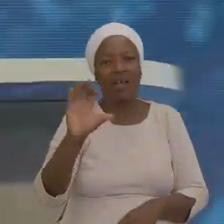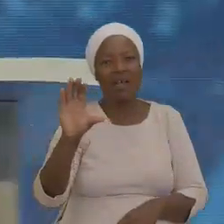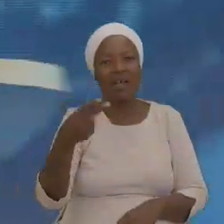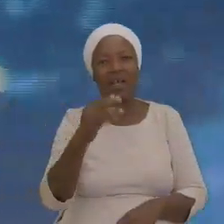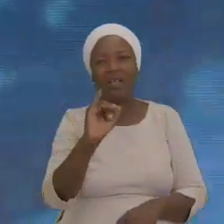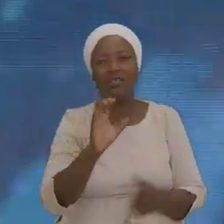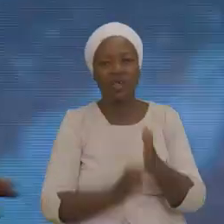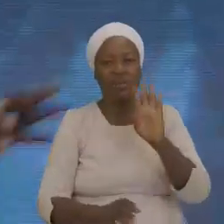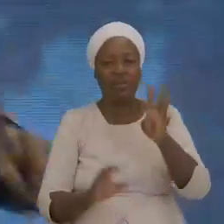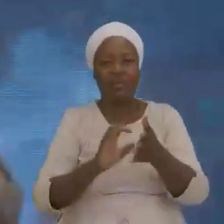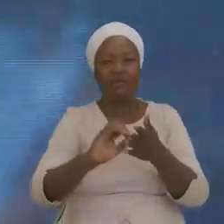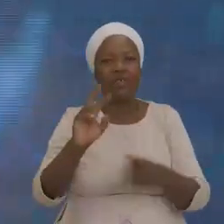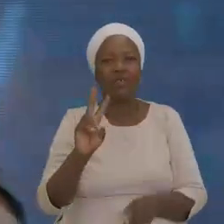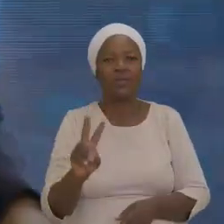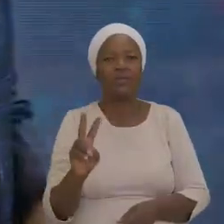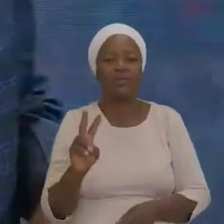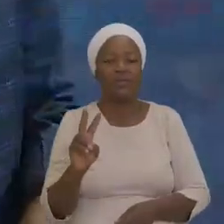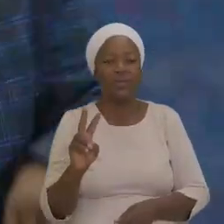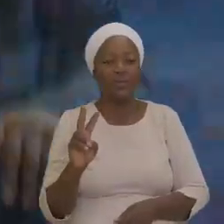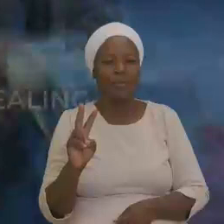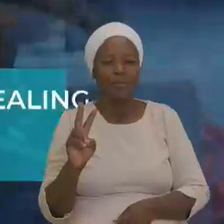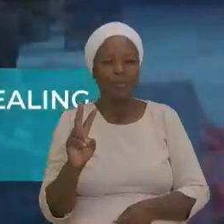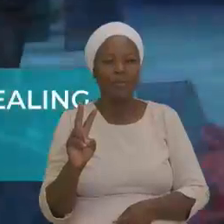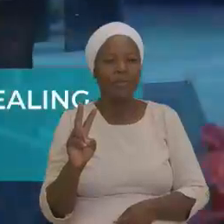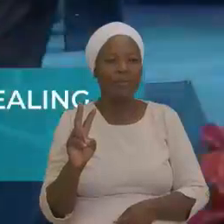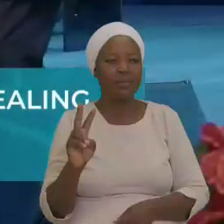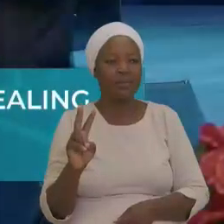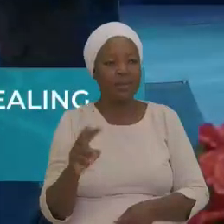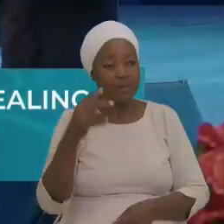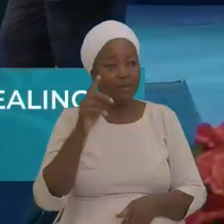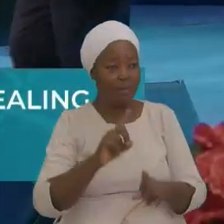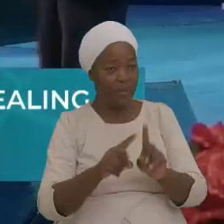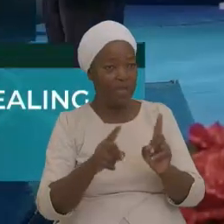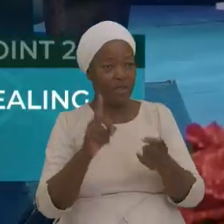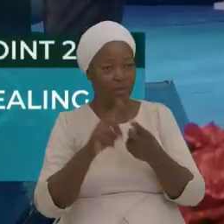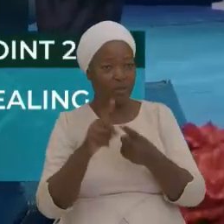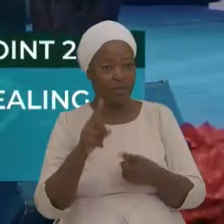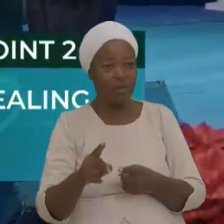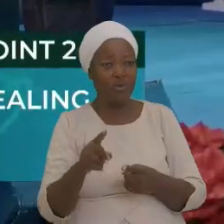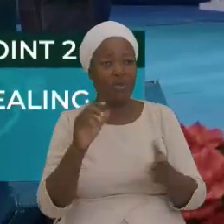Malachi chapter 4, verse 2. For unto you that fear my name